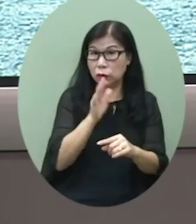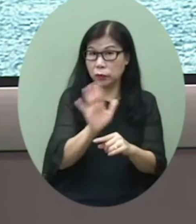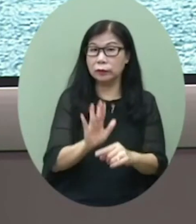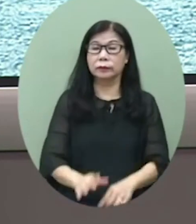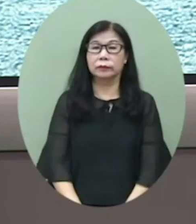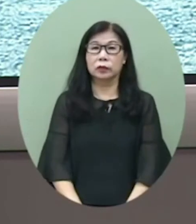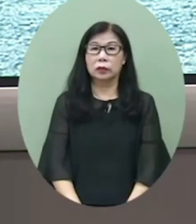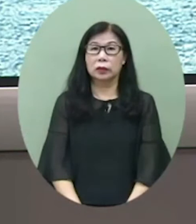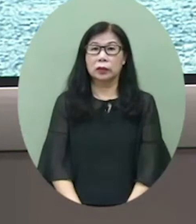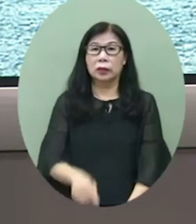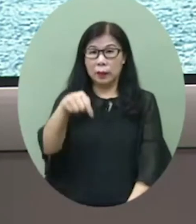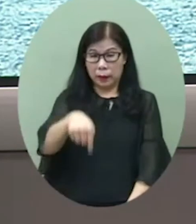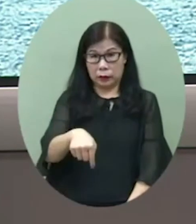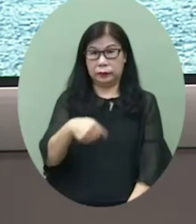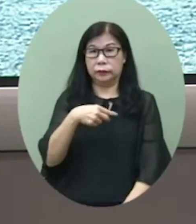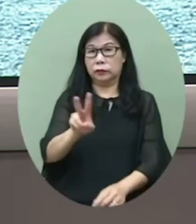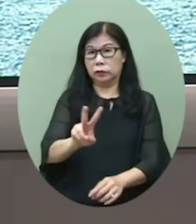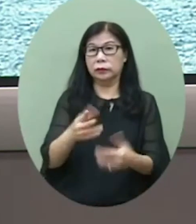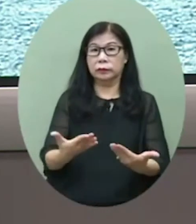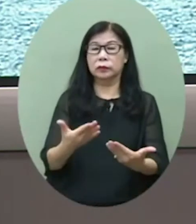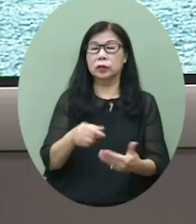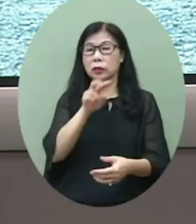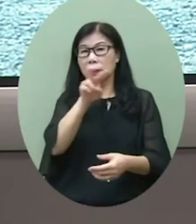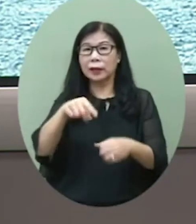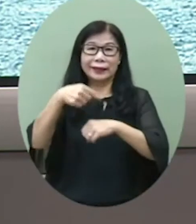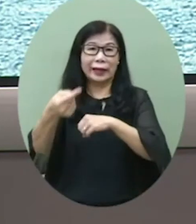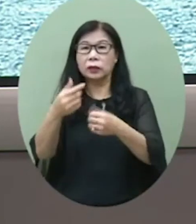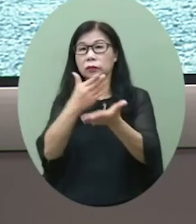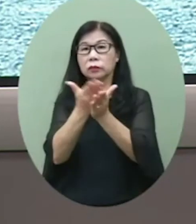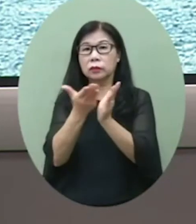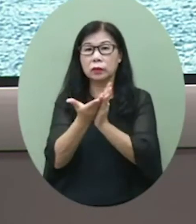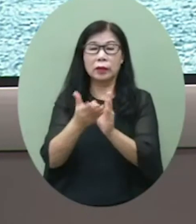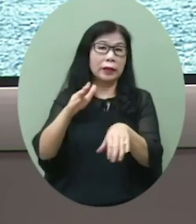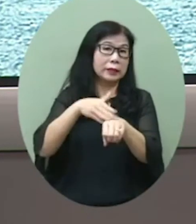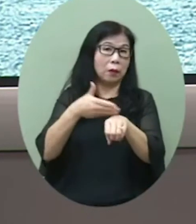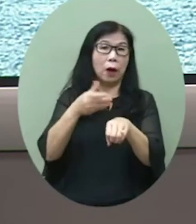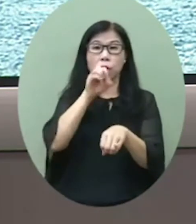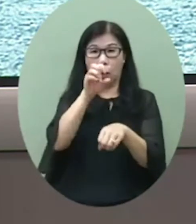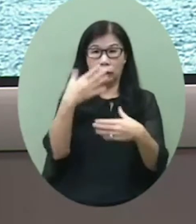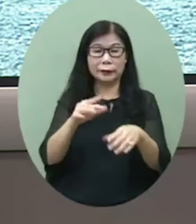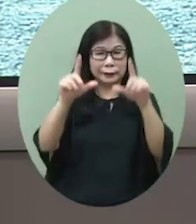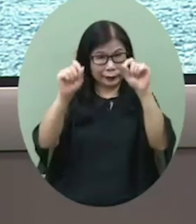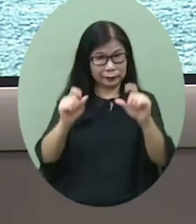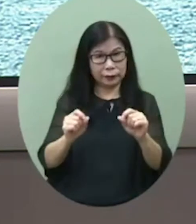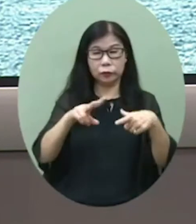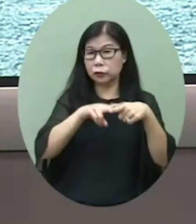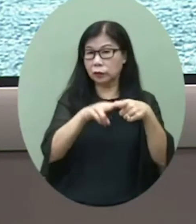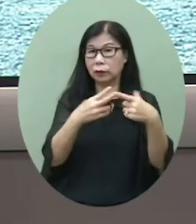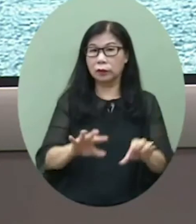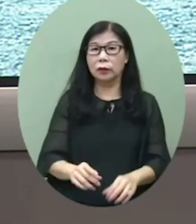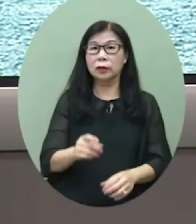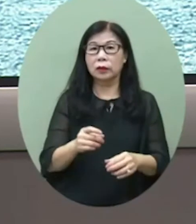whether the election could still be held in safe manner on the 6th of September. Now, apart from these reasons, of course, we see other reasons as